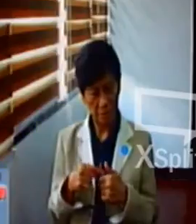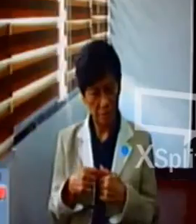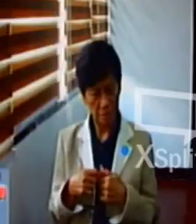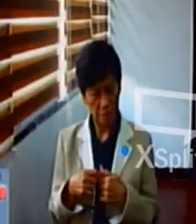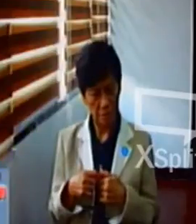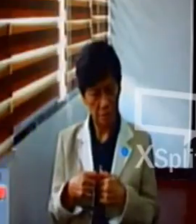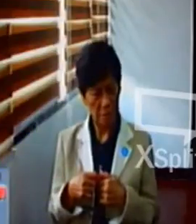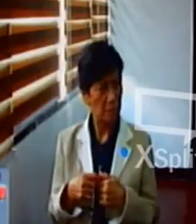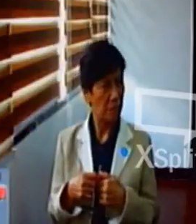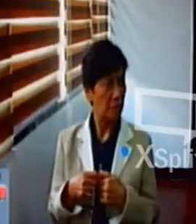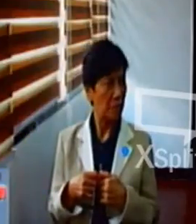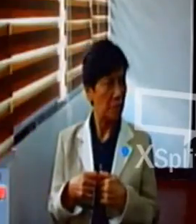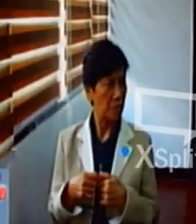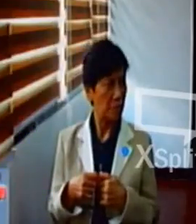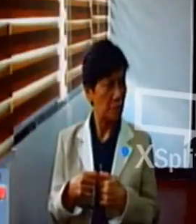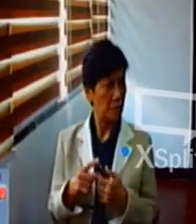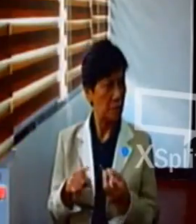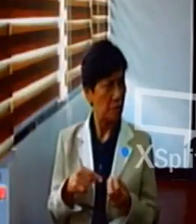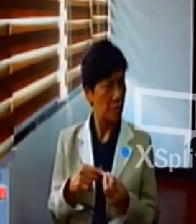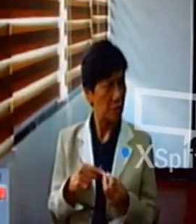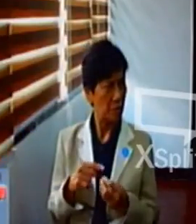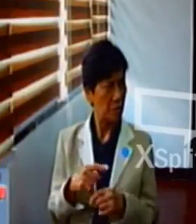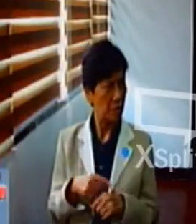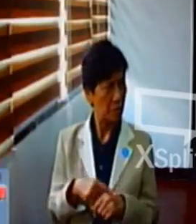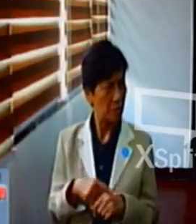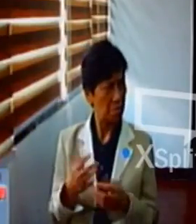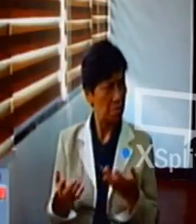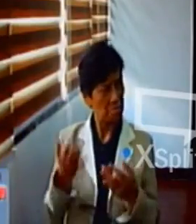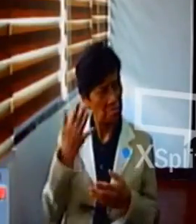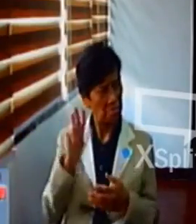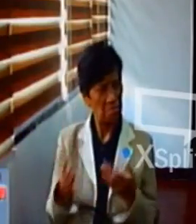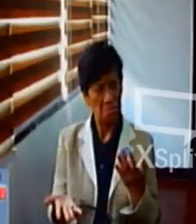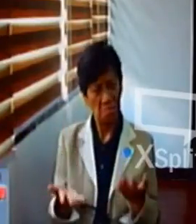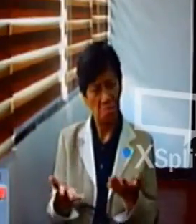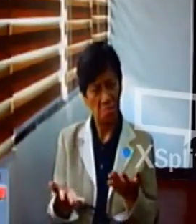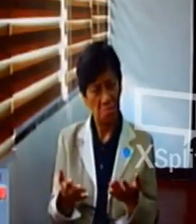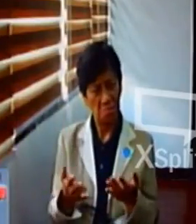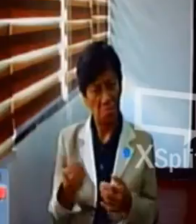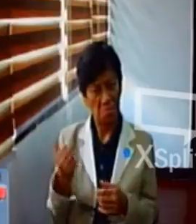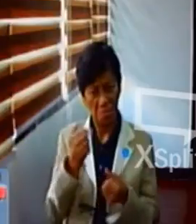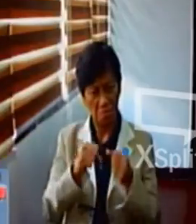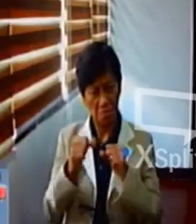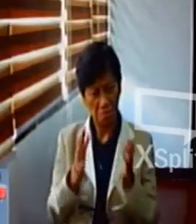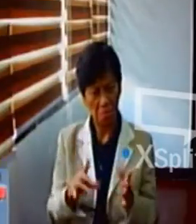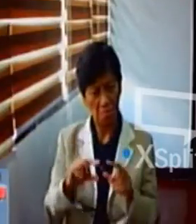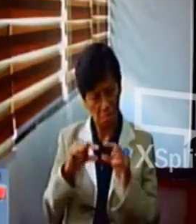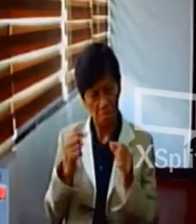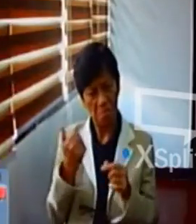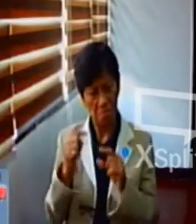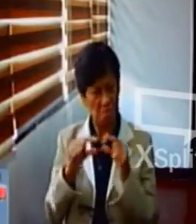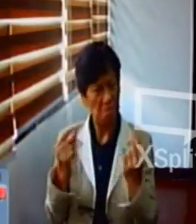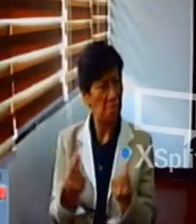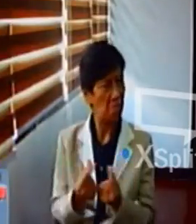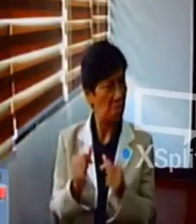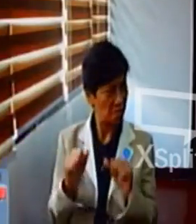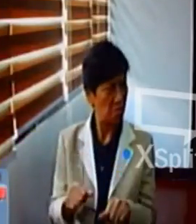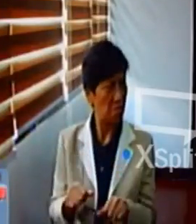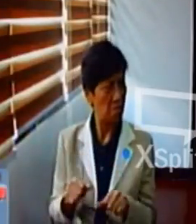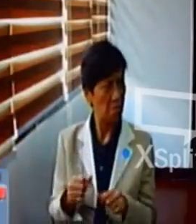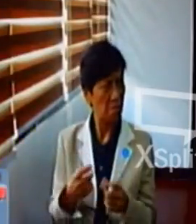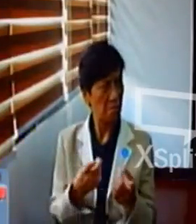With regards to multiplier effect, I don't know, maybe some other scientists or some other groups would be able to do